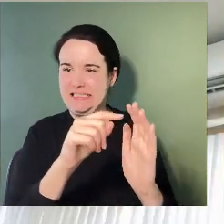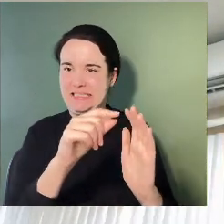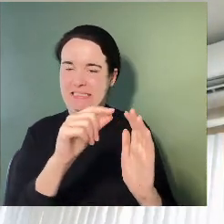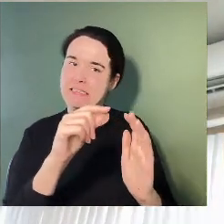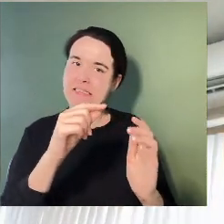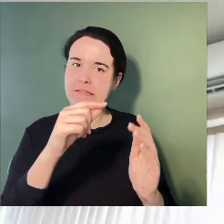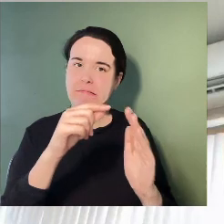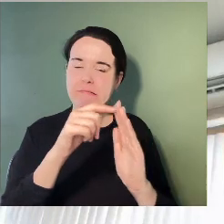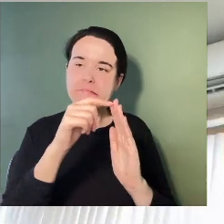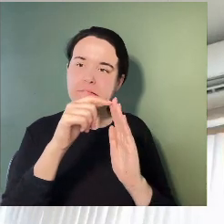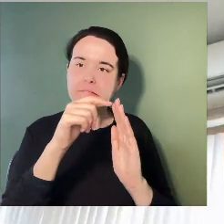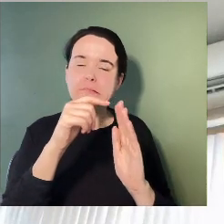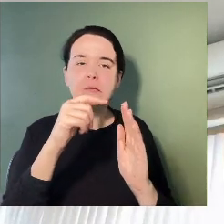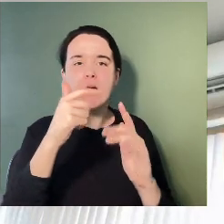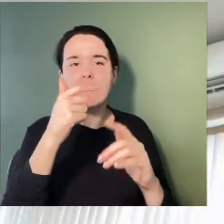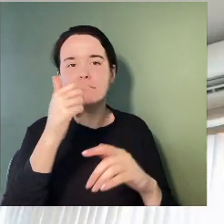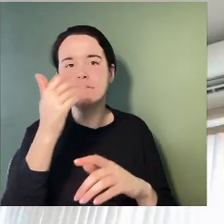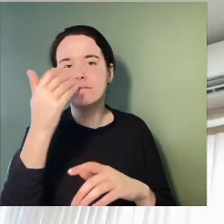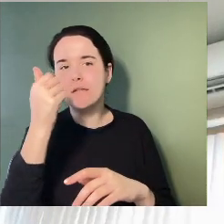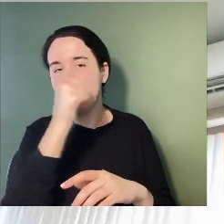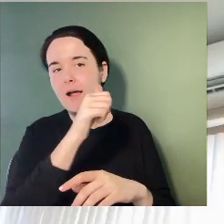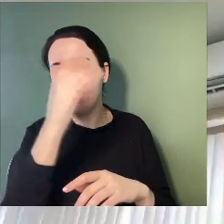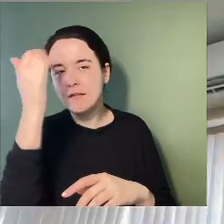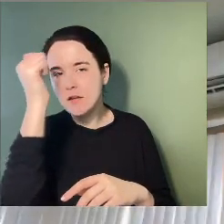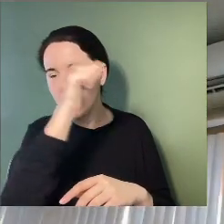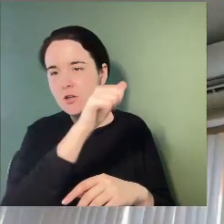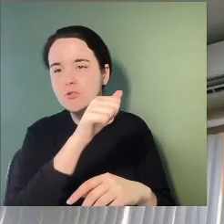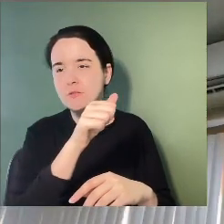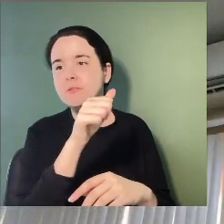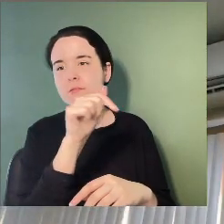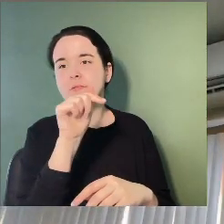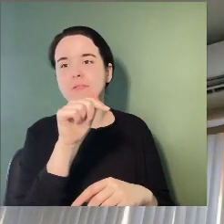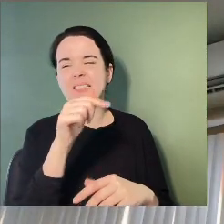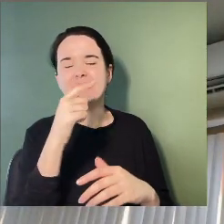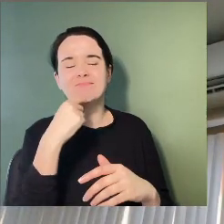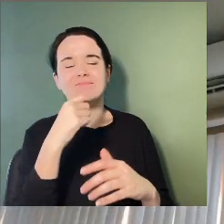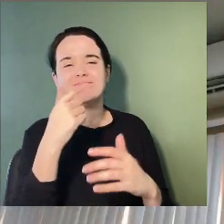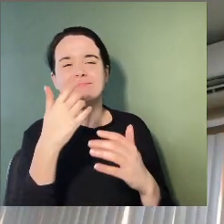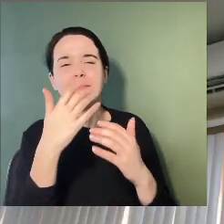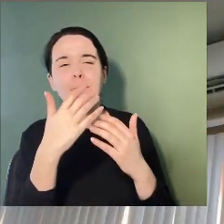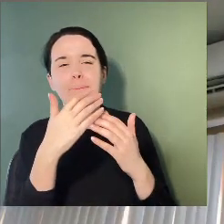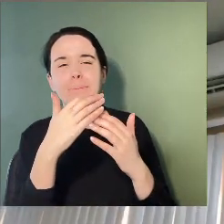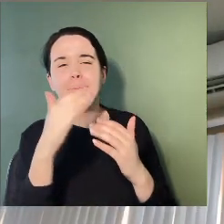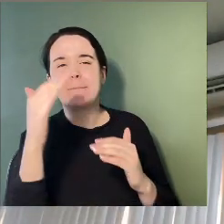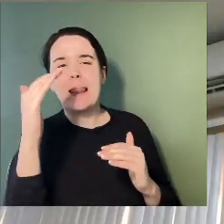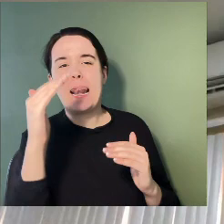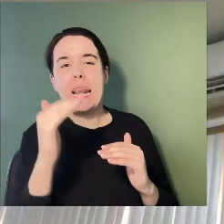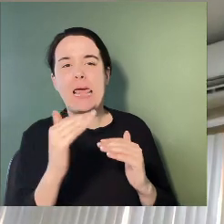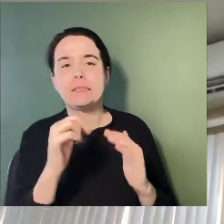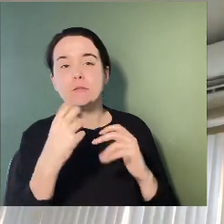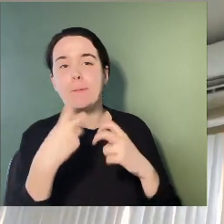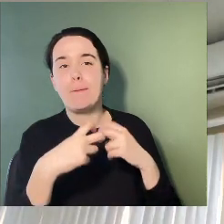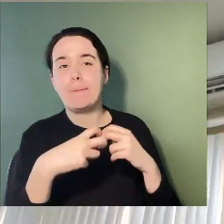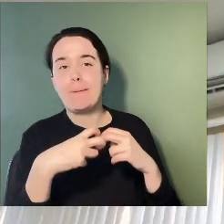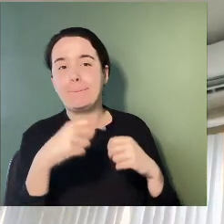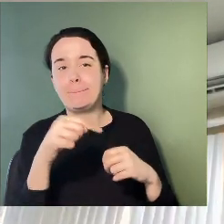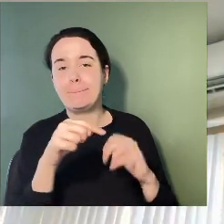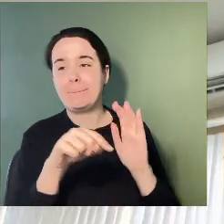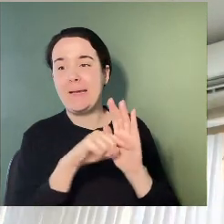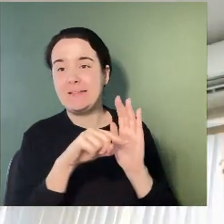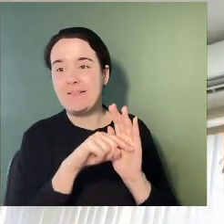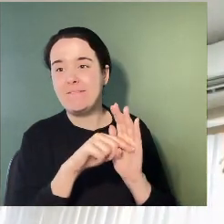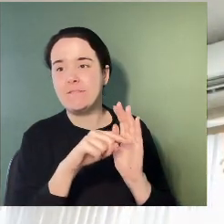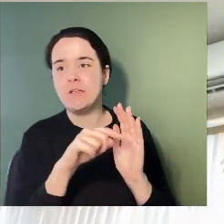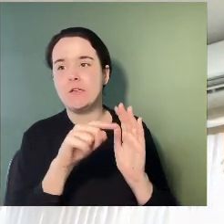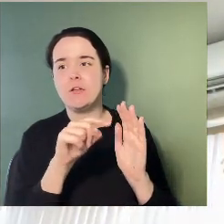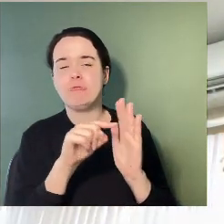artificial intelligence. However, I would like to say that to mitigate it, policies and frameworks have to also be put